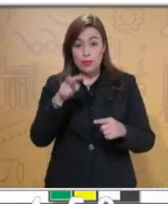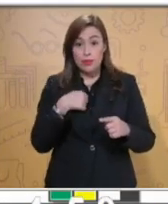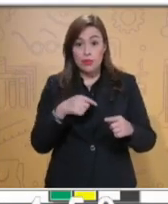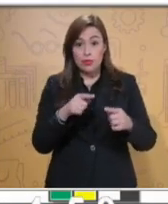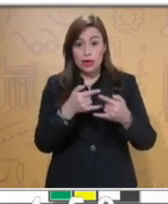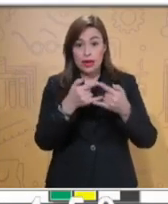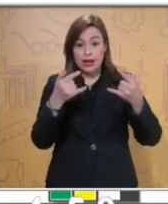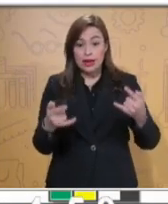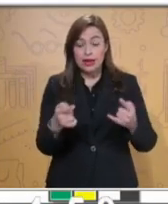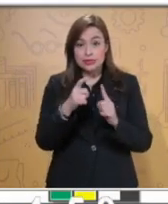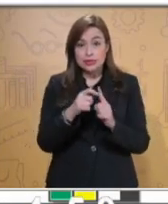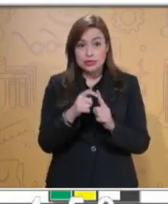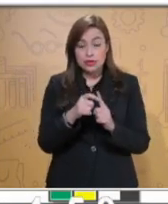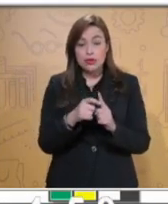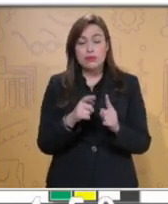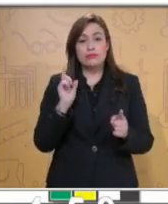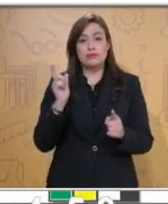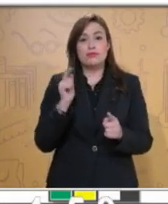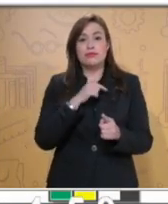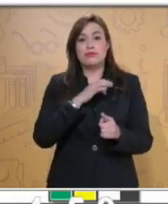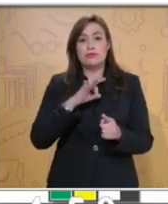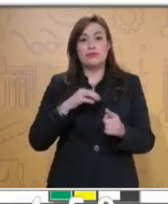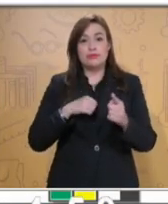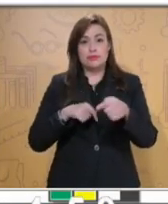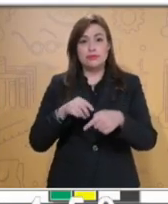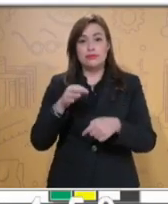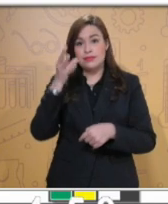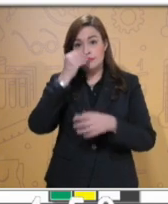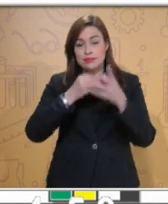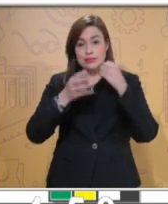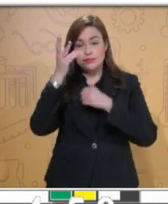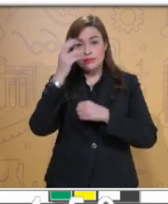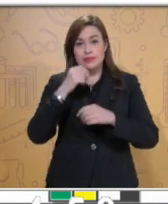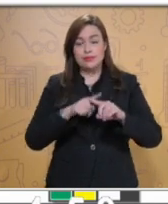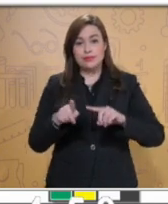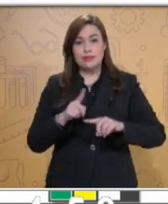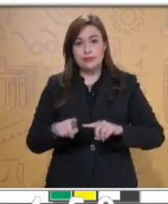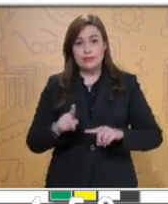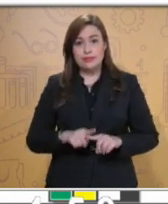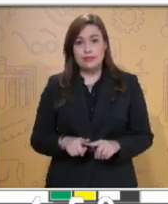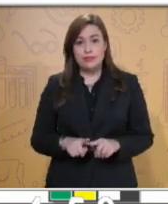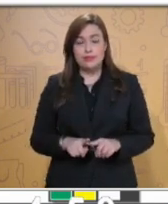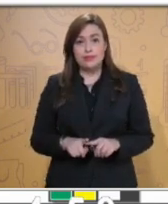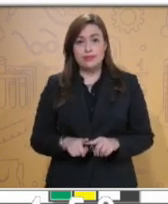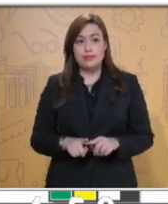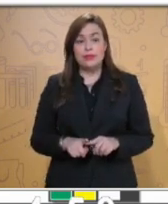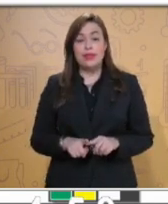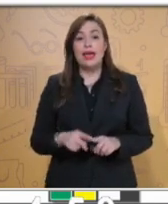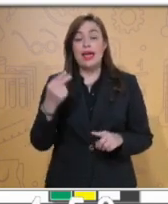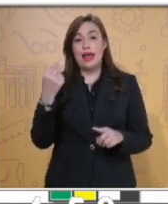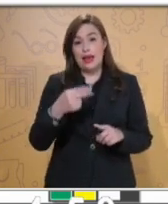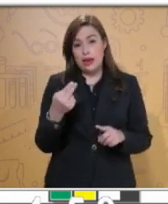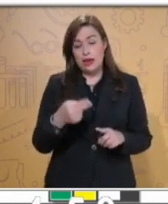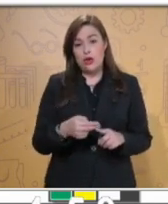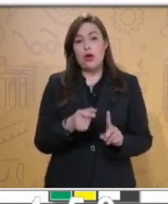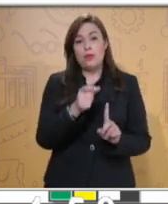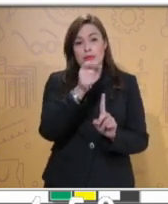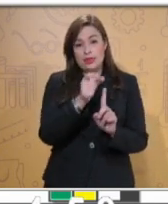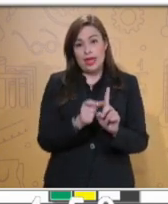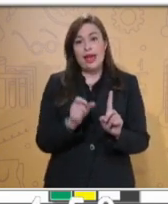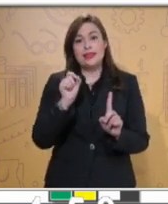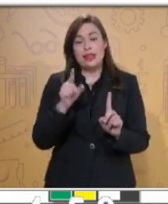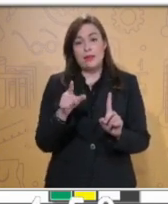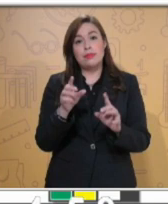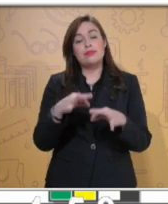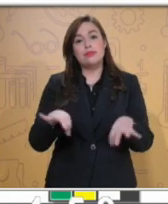identify also if the comic strip has the name of the cartoon, the name of the illustrator, okay?